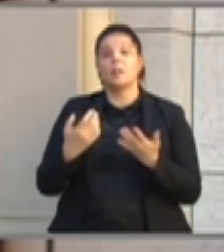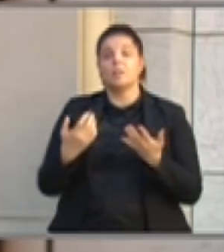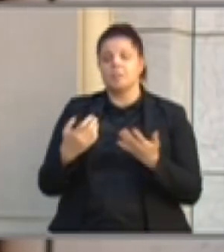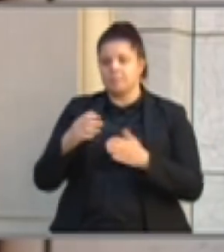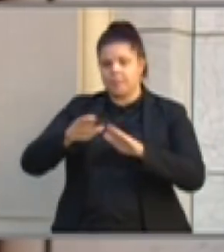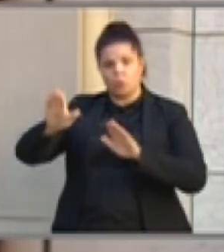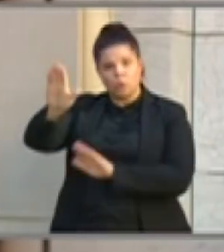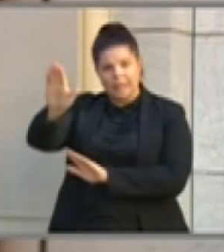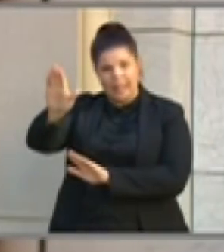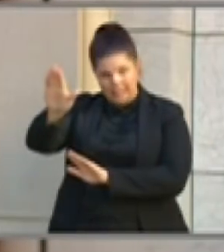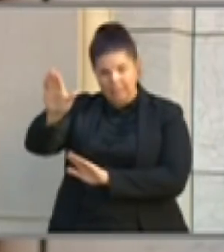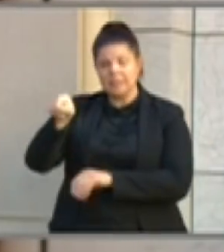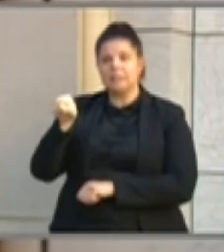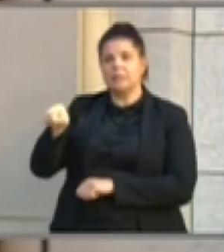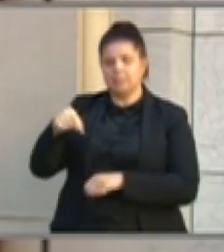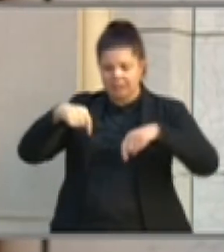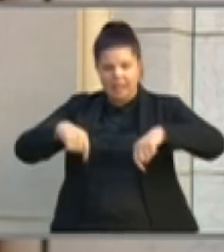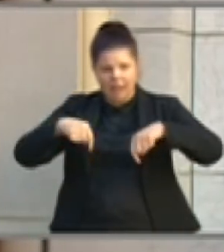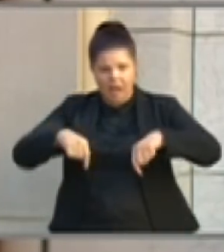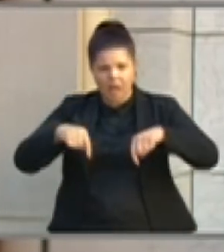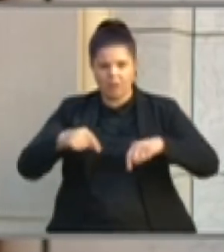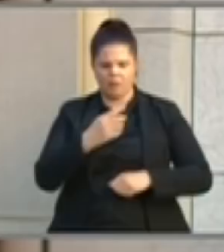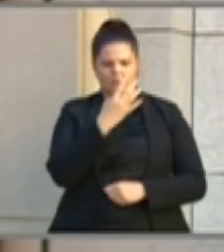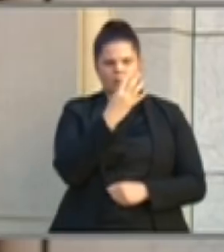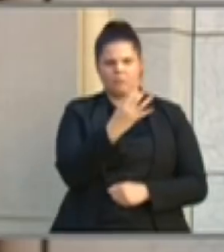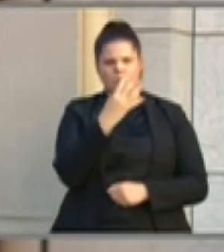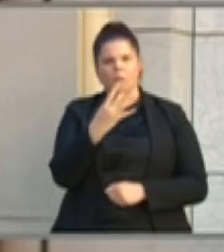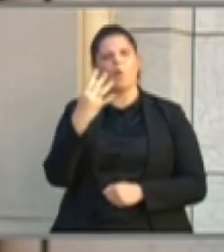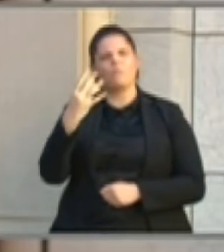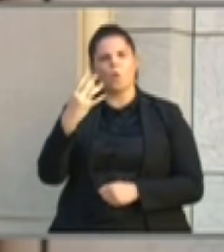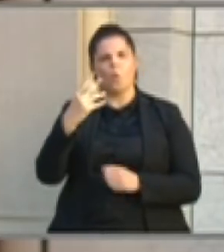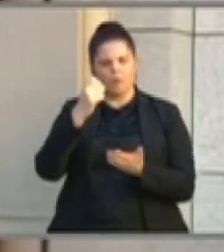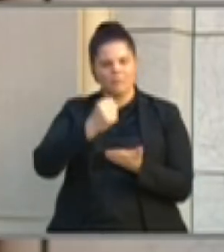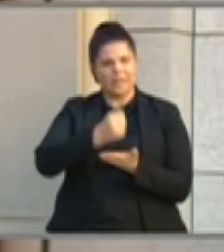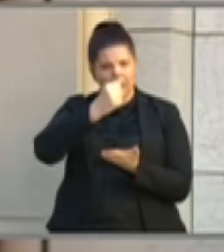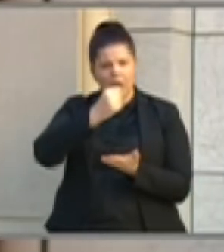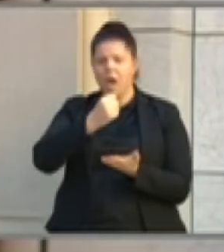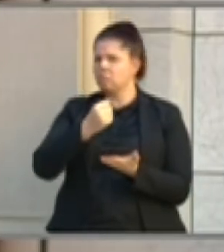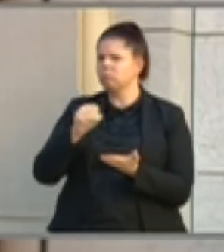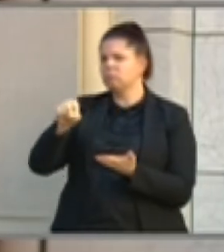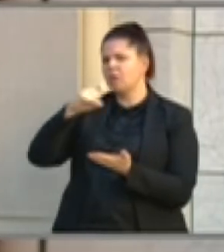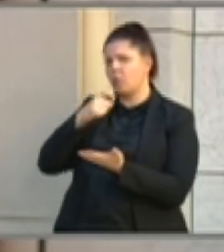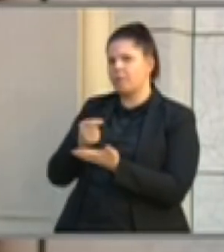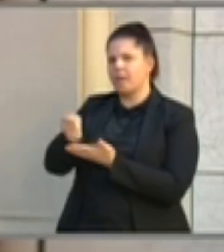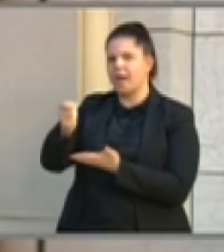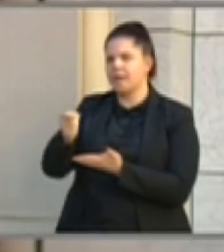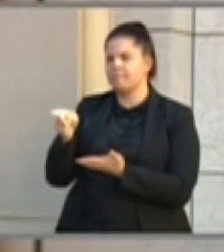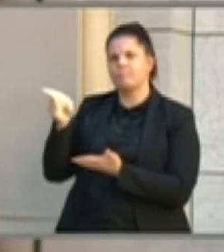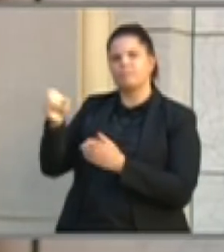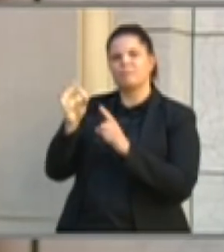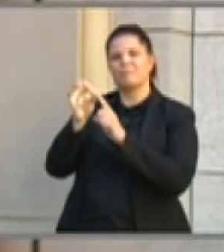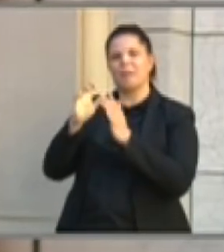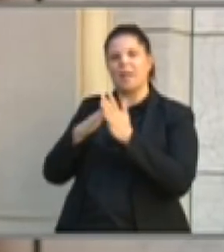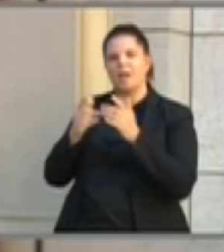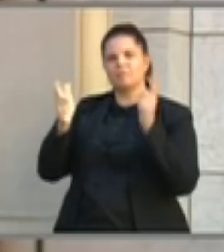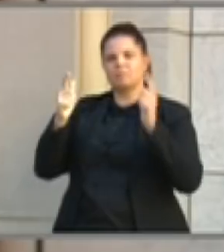Zealanders who are here on 444 visas. I've had that conversation with Prime Minister Ardern. We had a